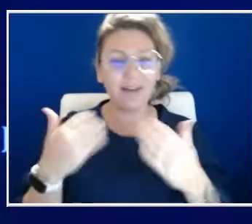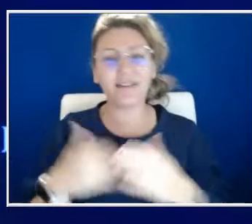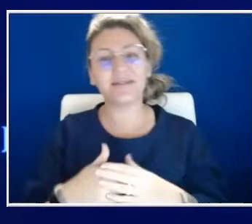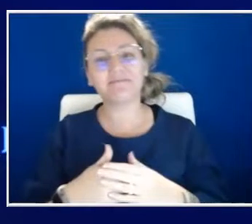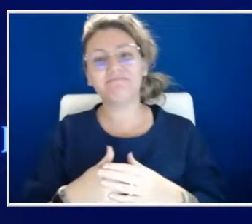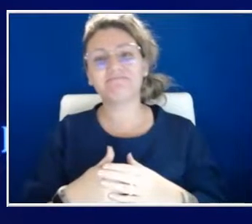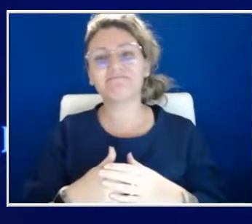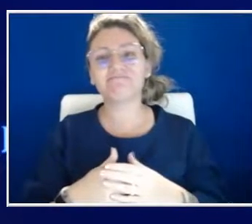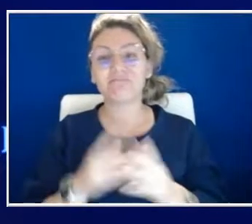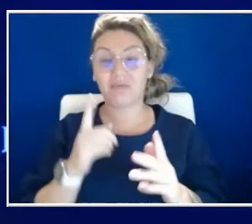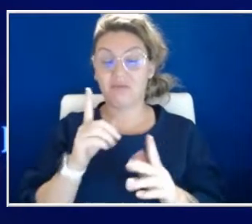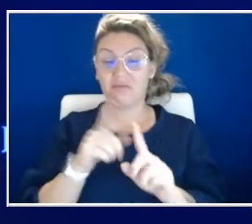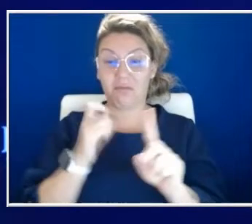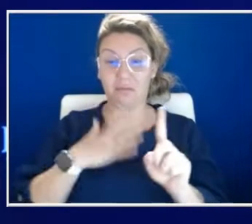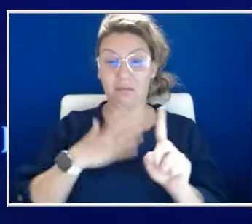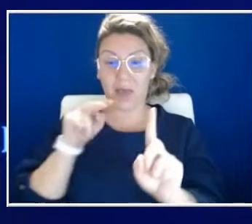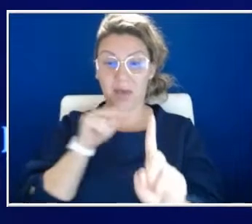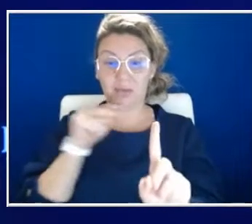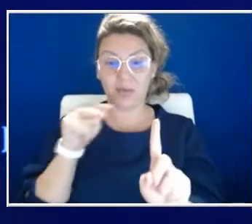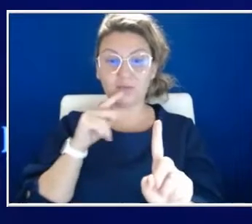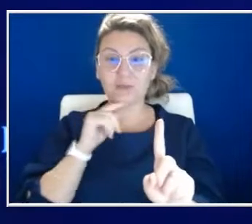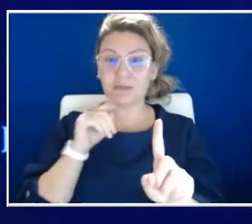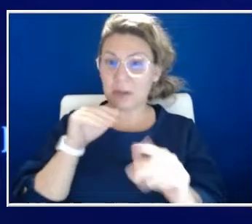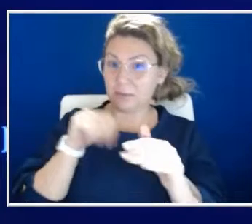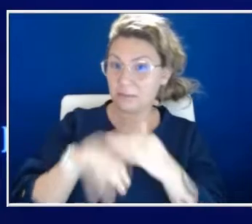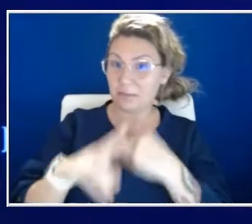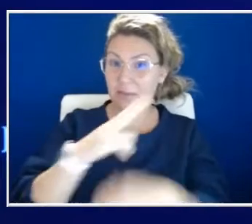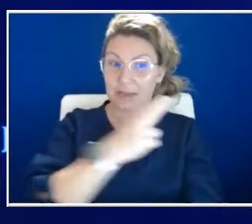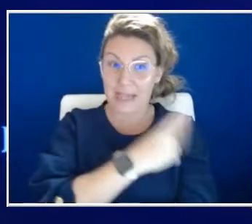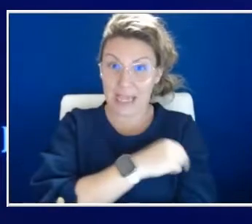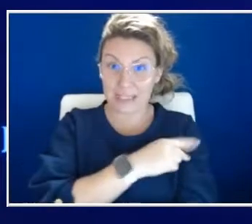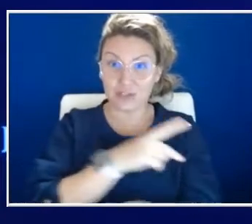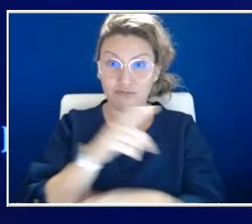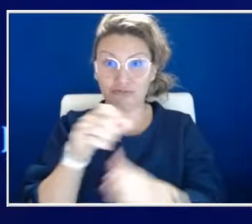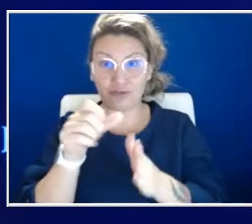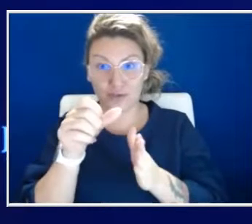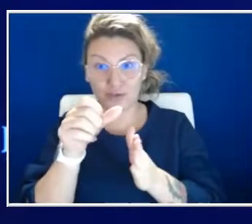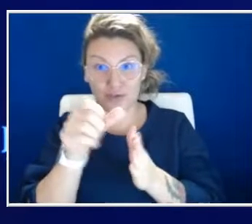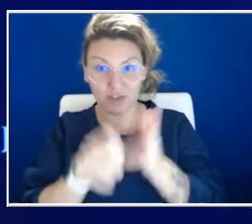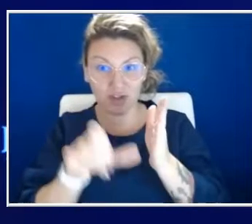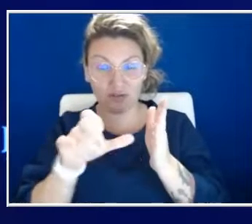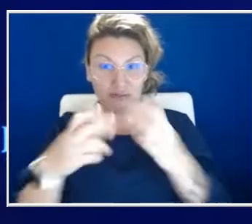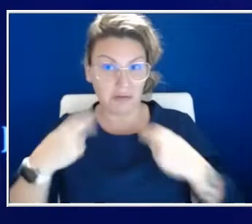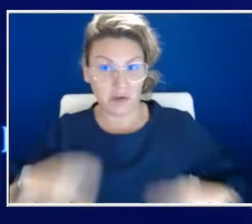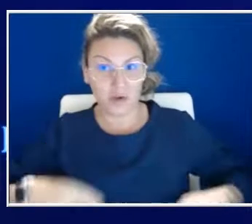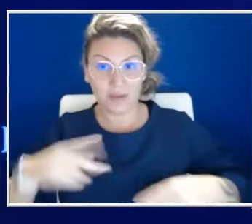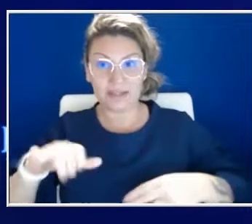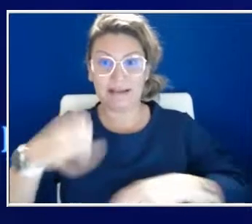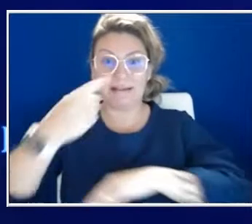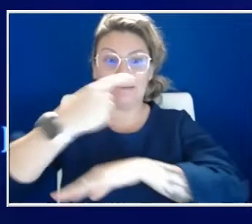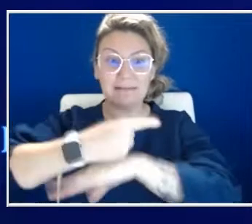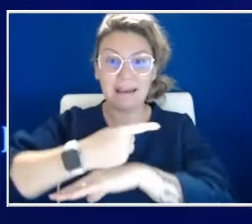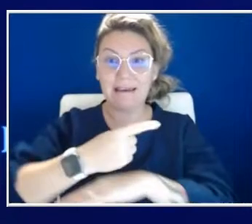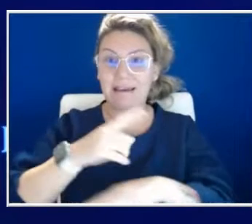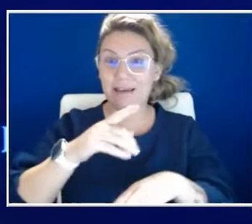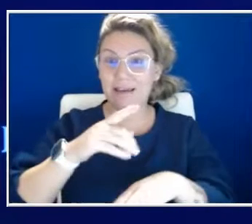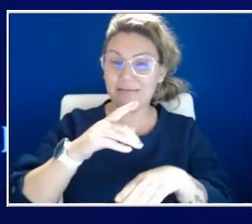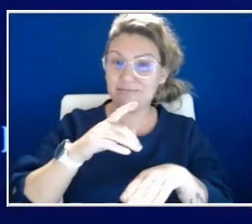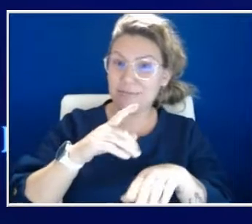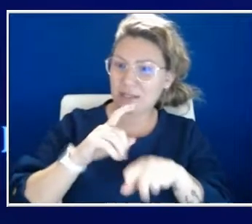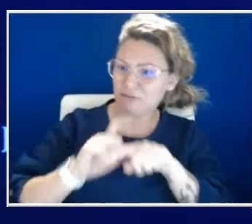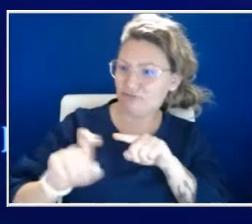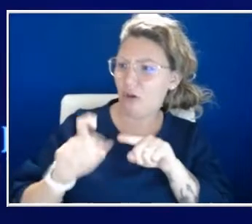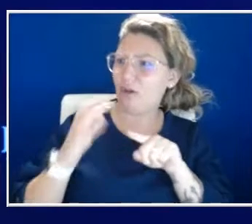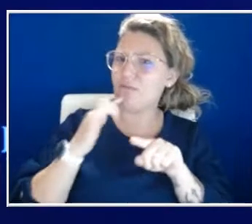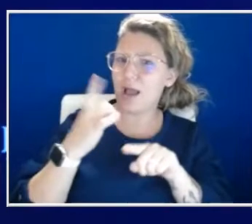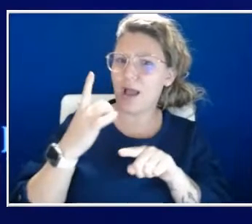my perspective, I was actually walking into the hospital to do surgery on humans that day and get a call from one of my partners, and that was